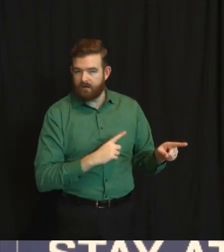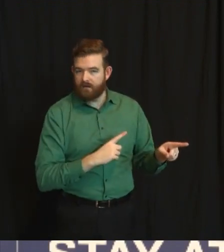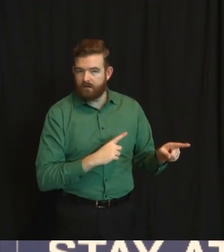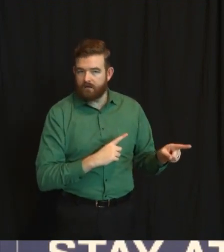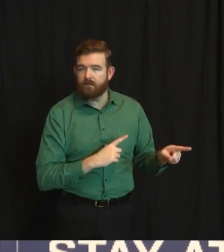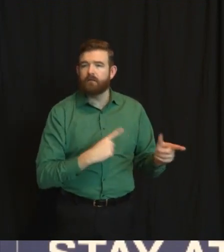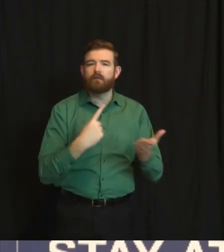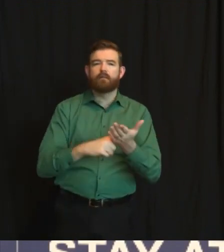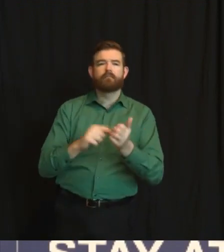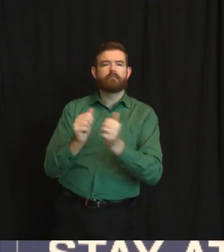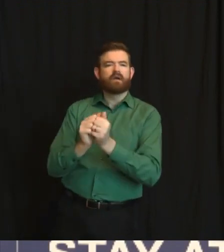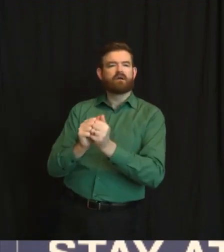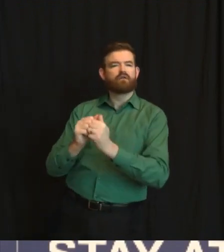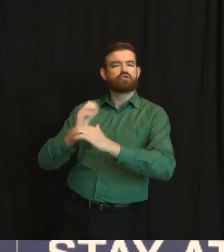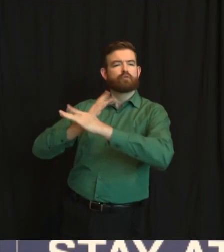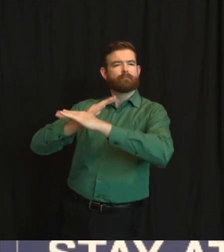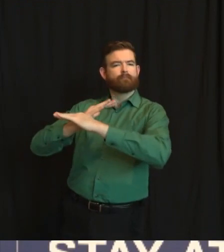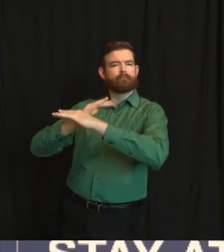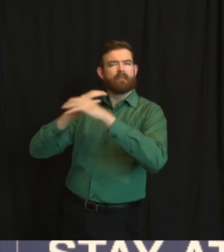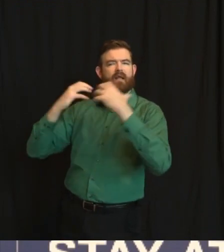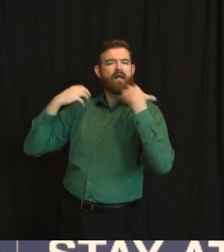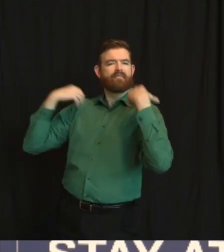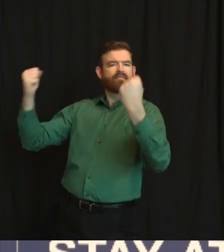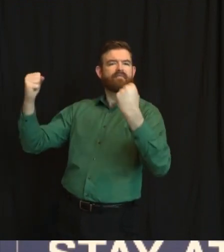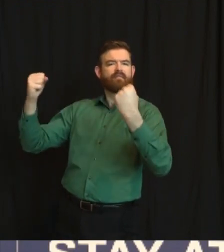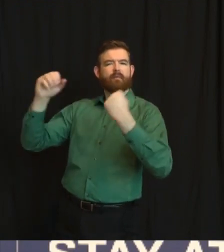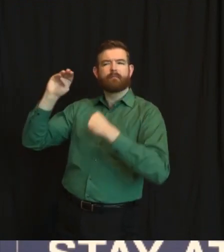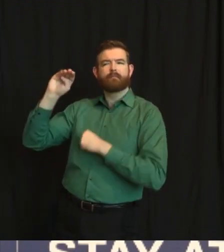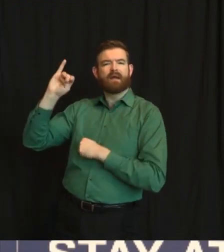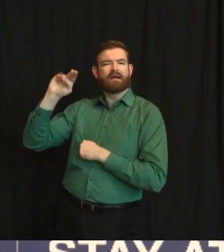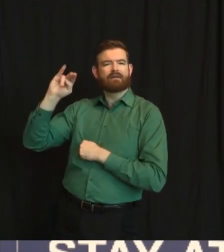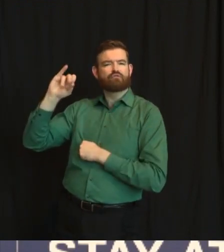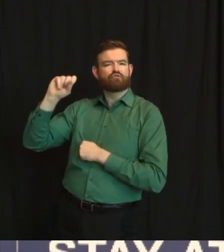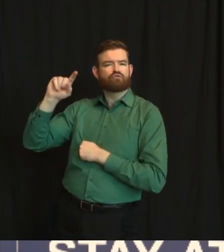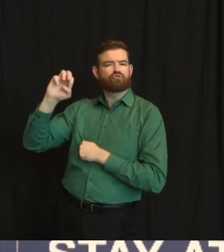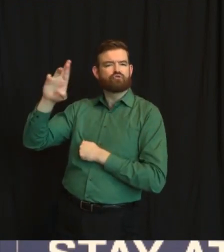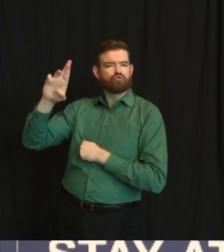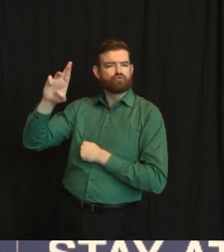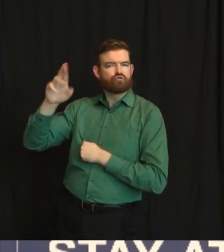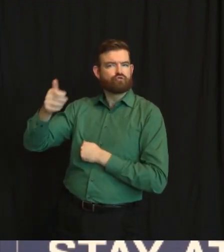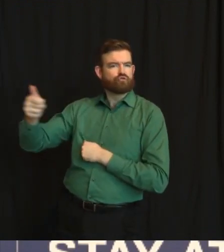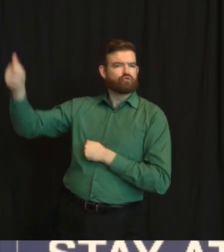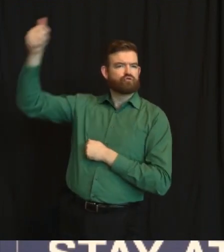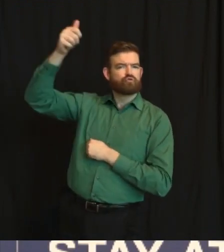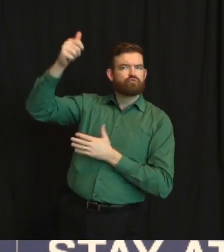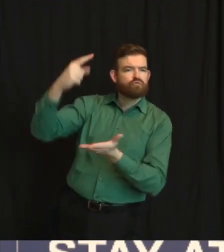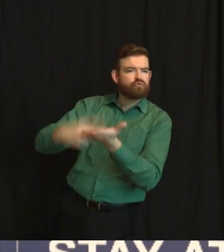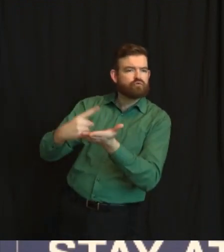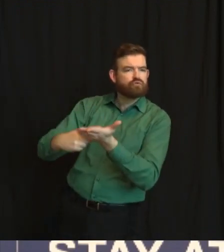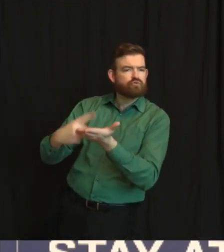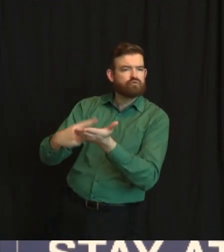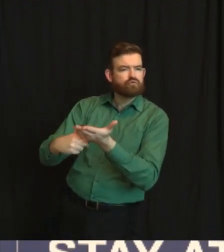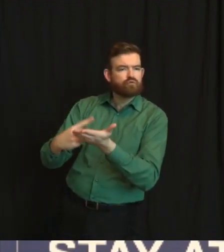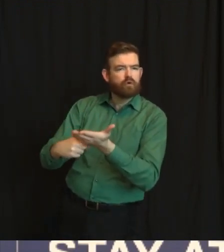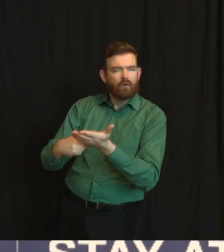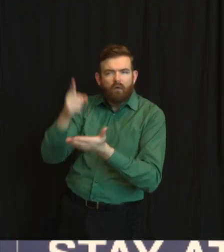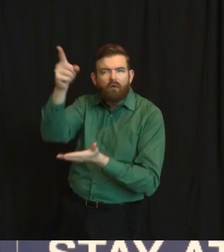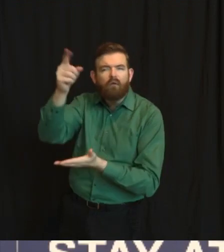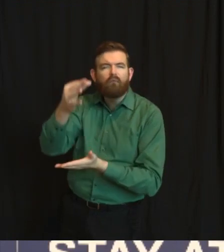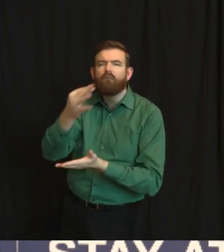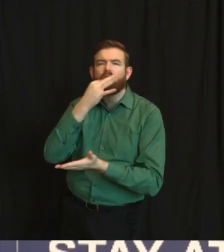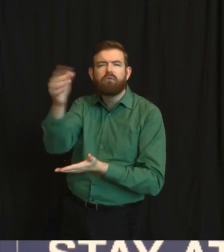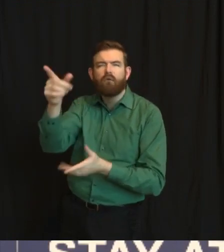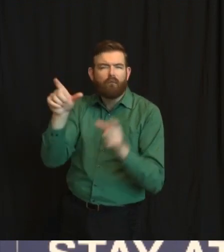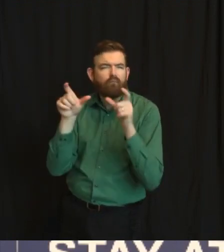Spahn. We talked about the success that Germany has had, not only in containing COVID-19, but